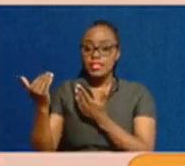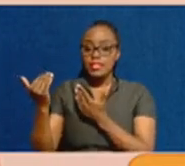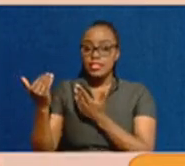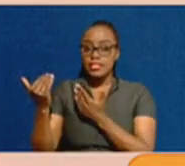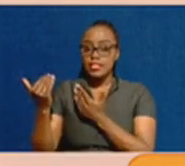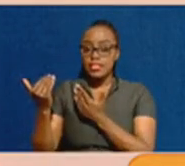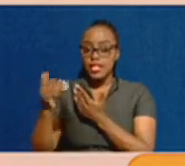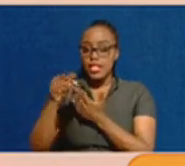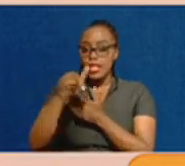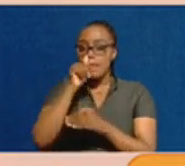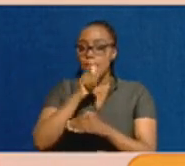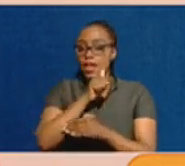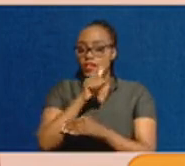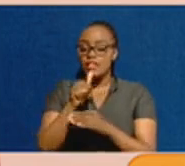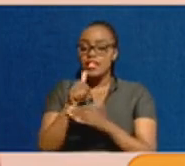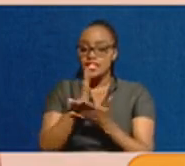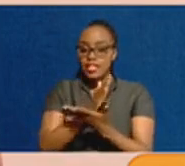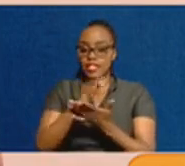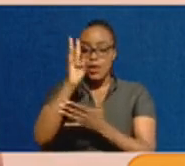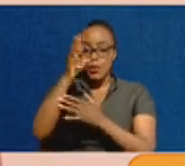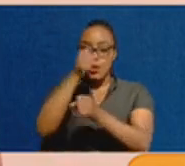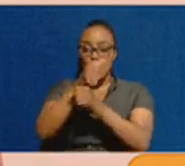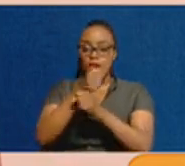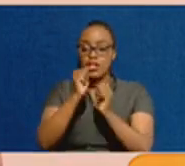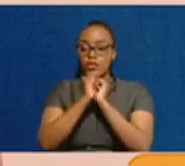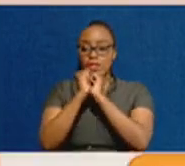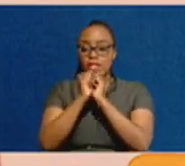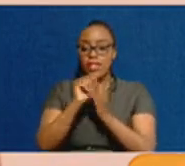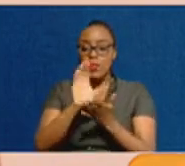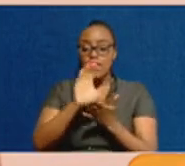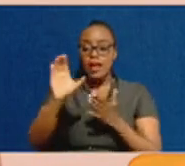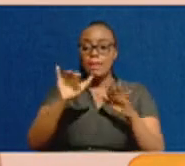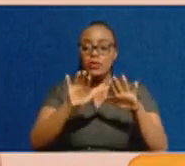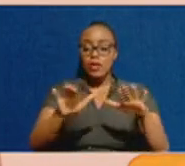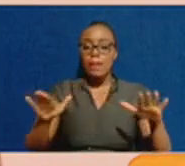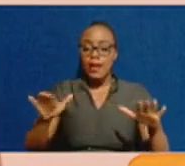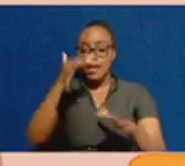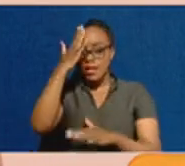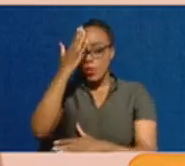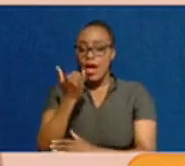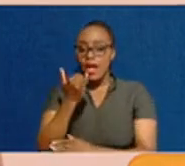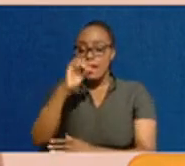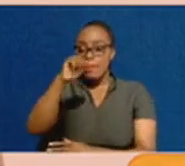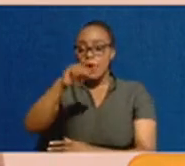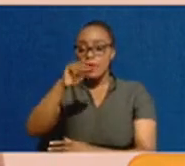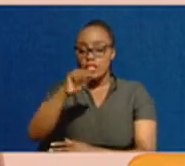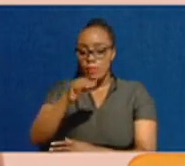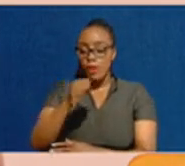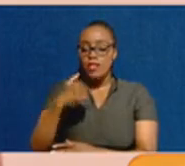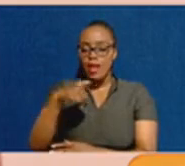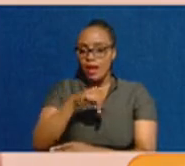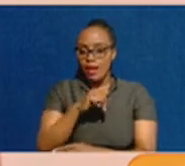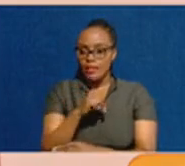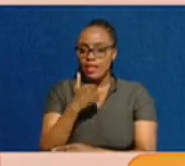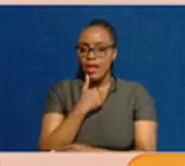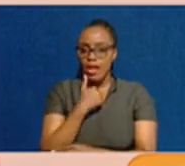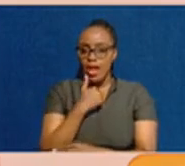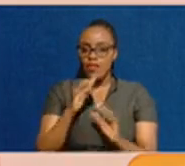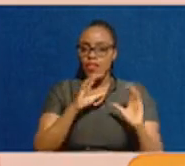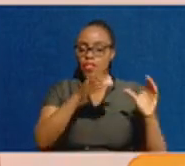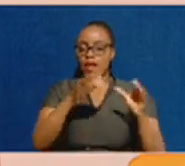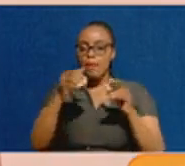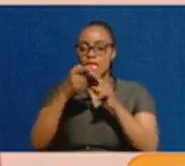that the private sector will work with the capital markets so that we can also have